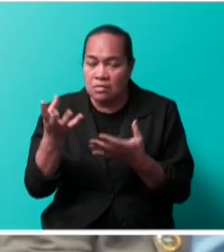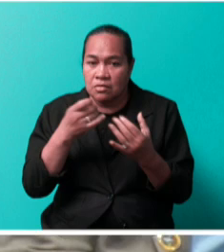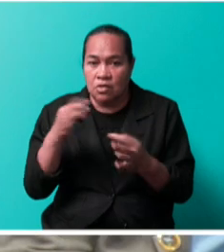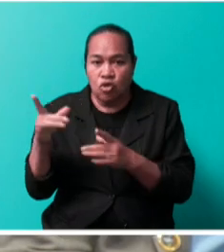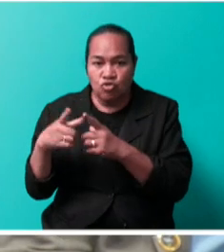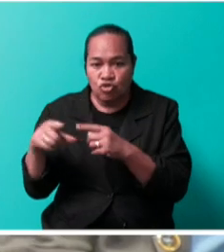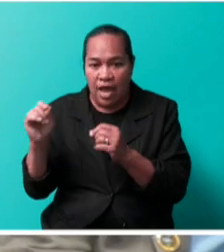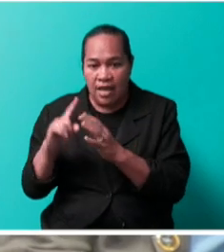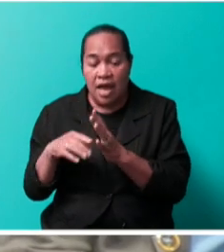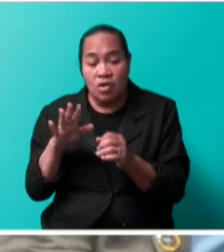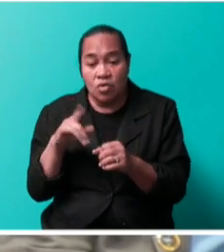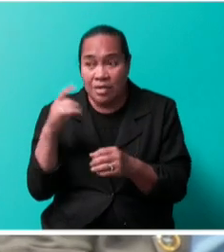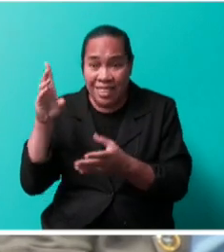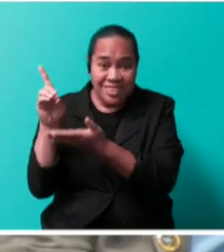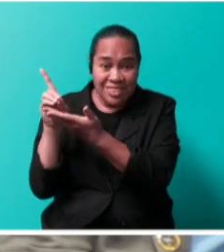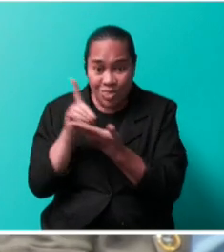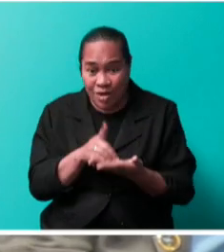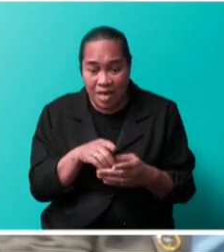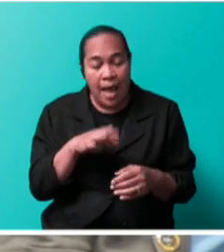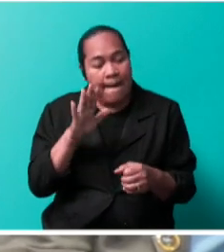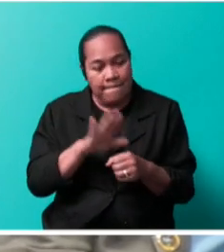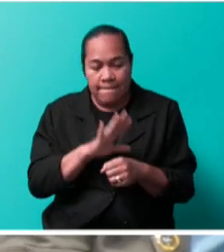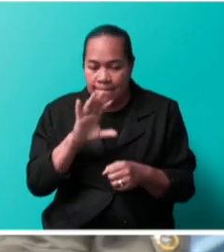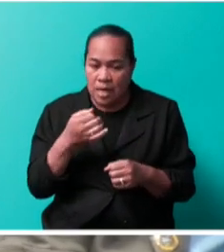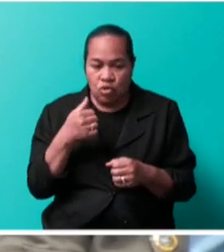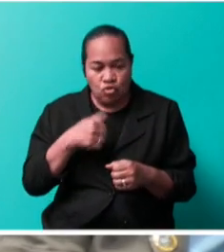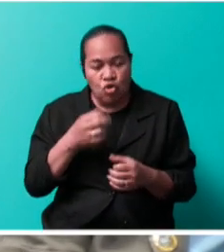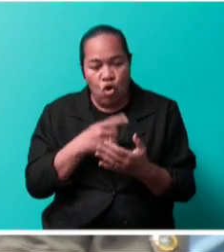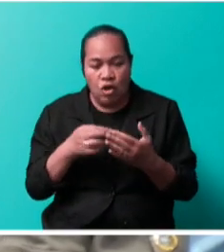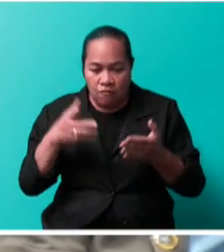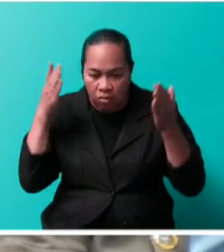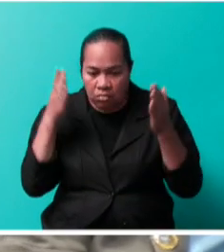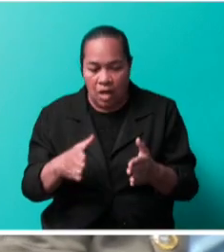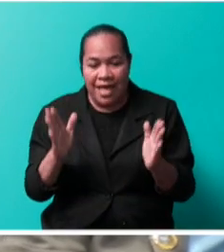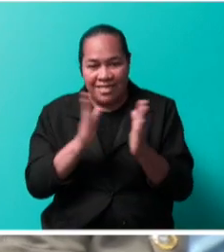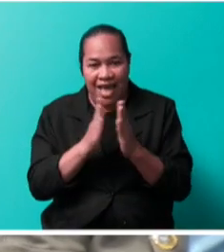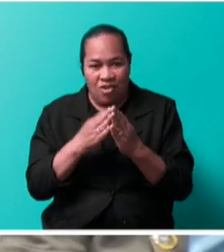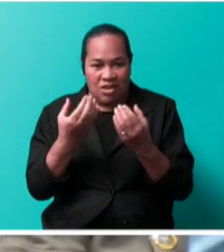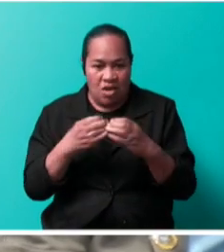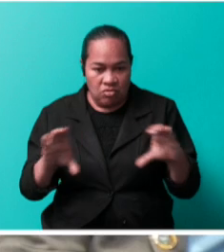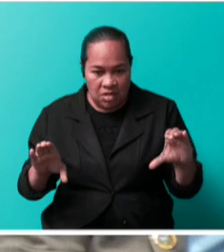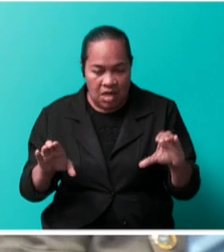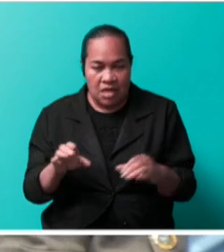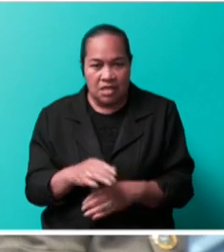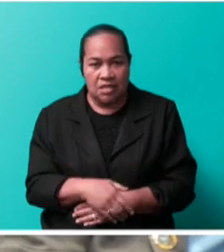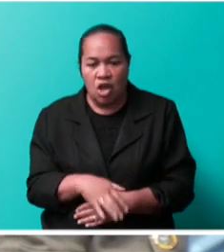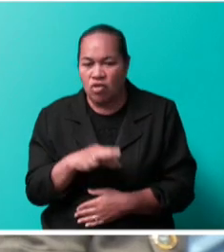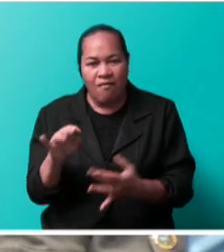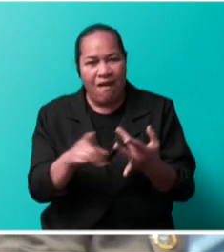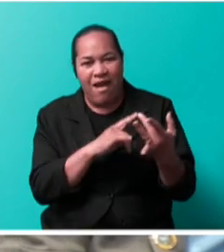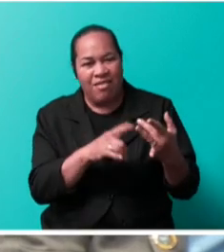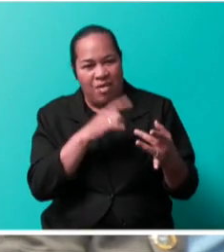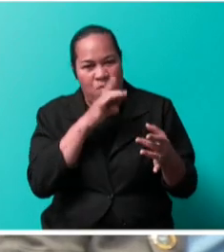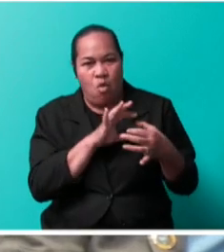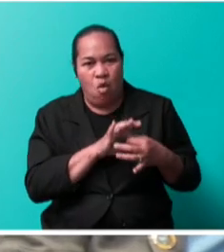that donated equipment is utilized solely for municipal and non-commercial purposes.